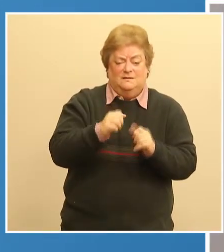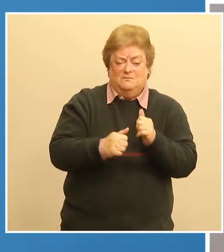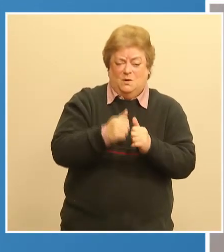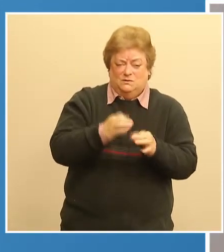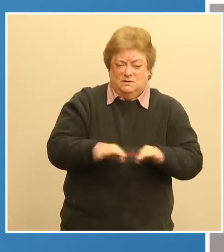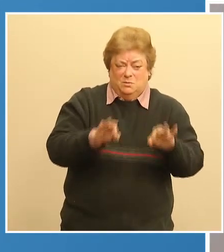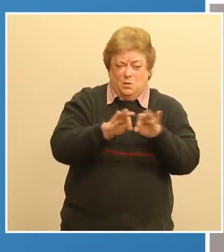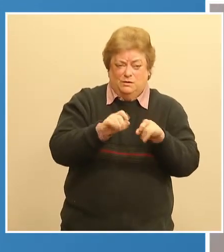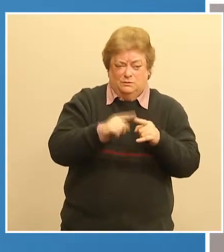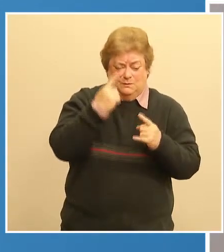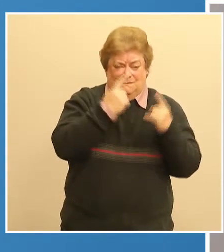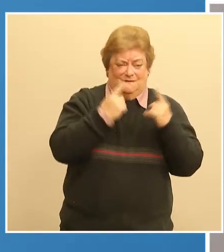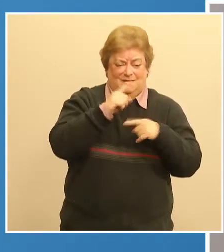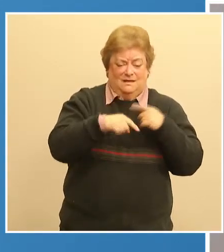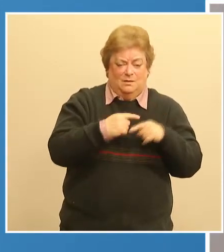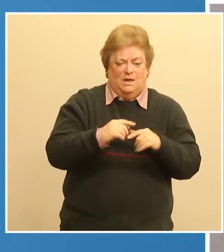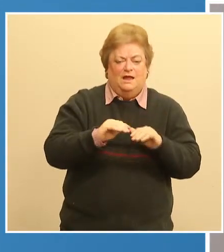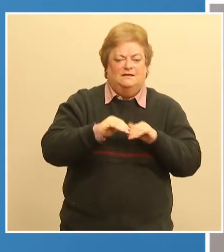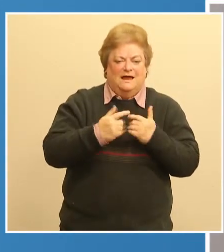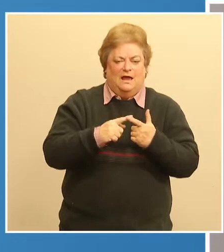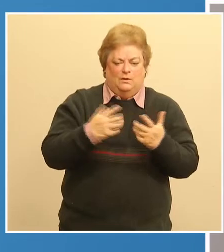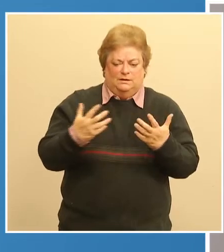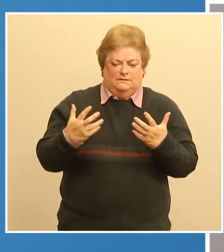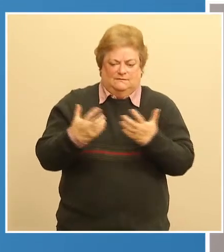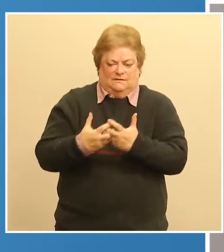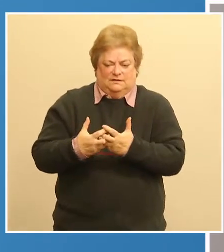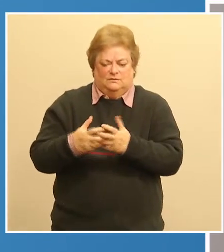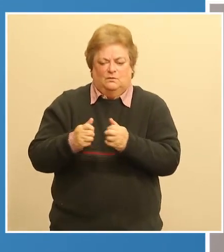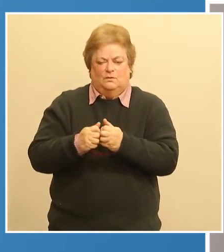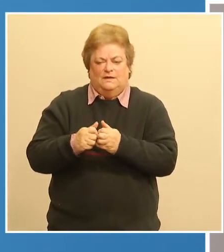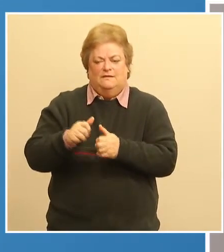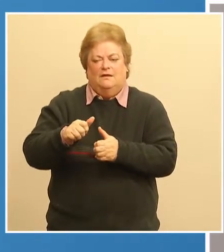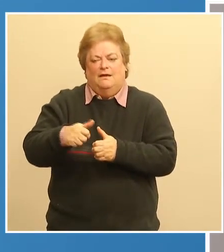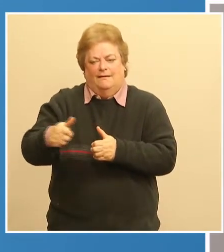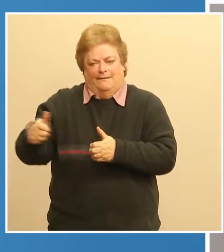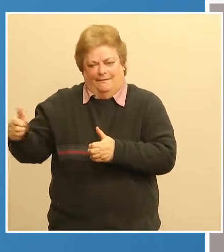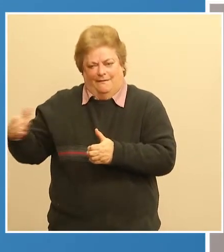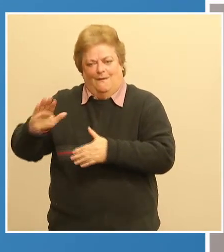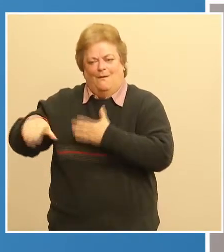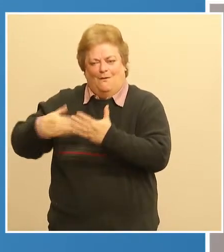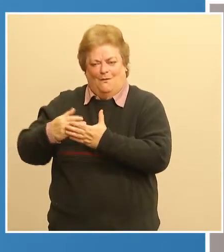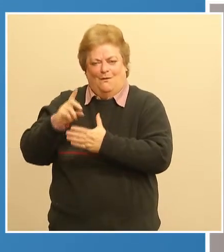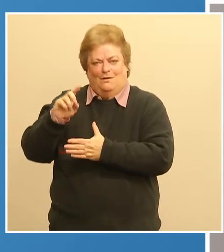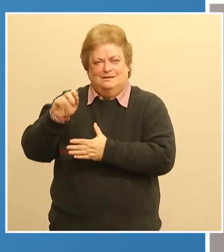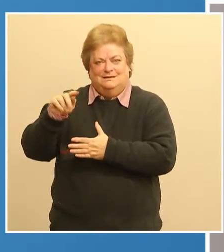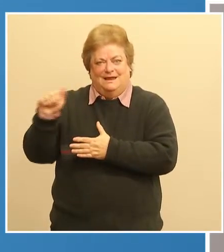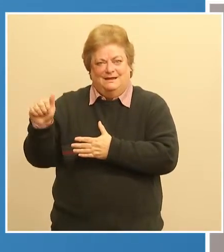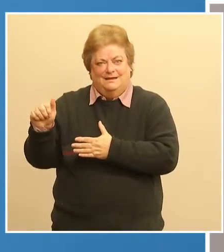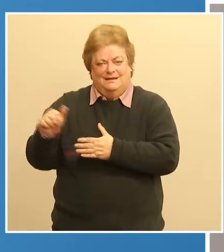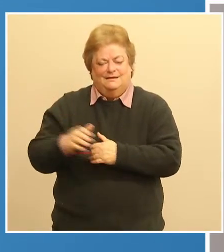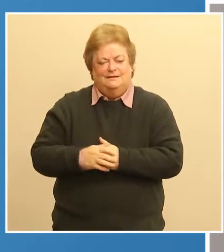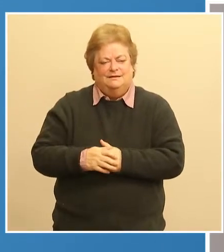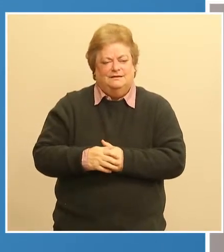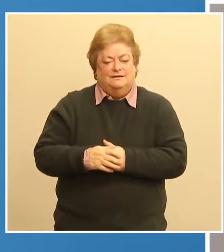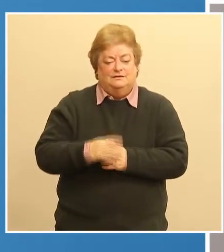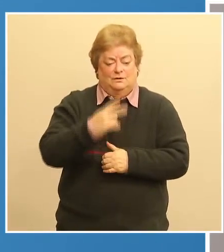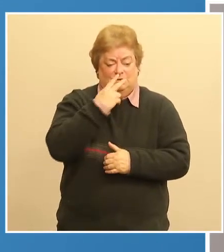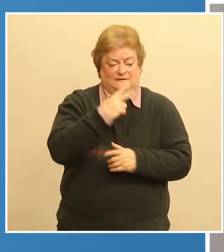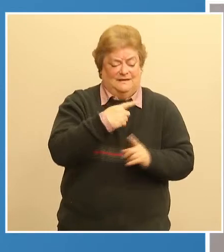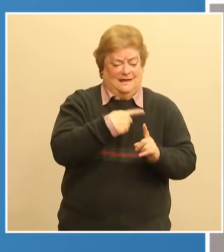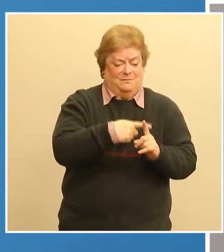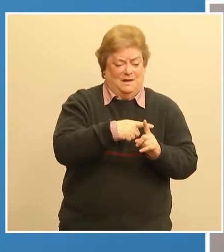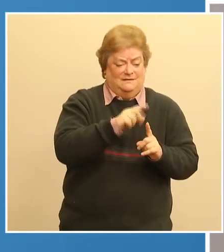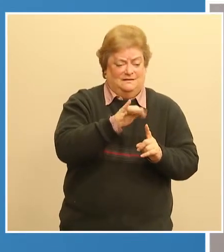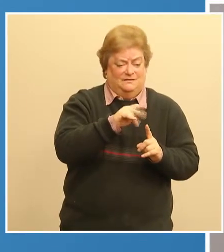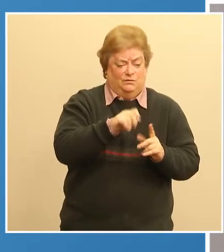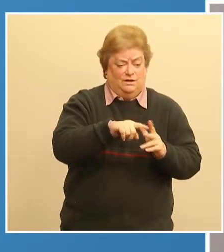consider is how it fits in with all the rest of the data. So if you see the positivity